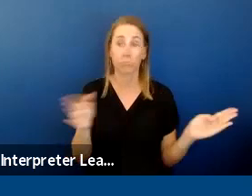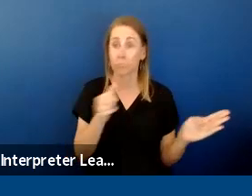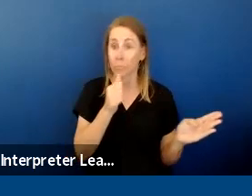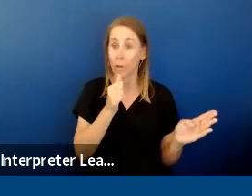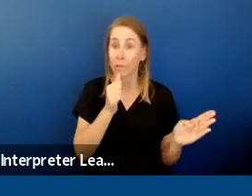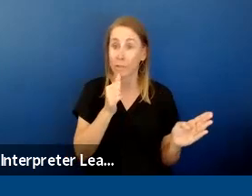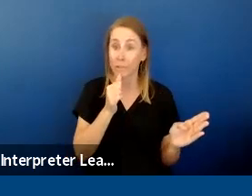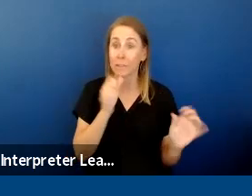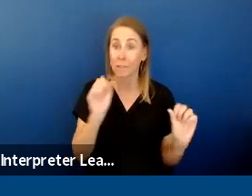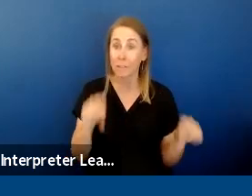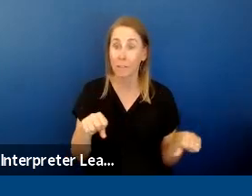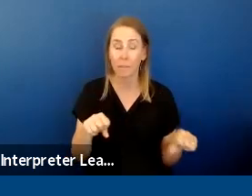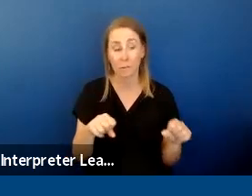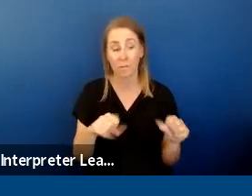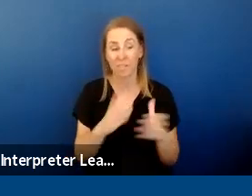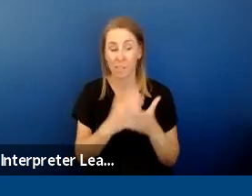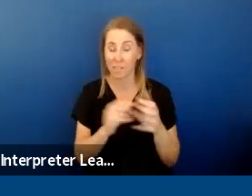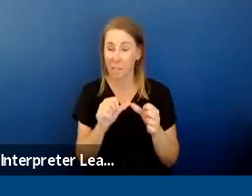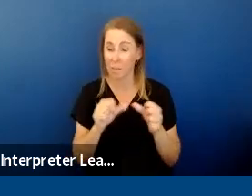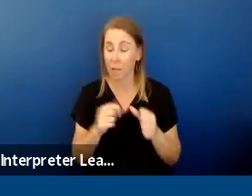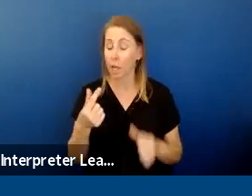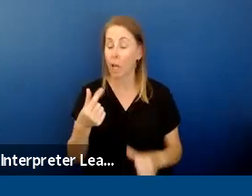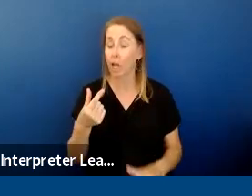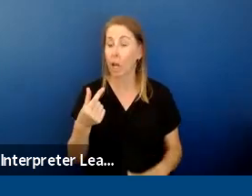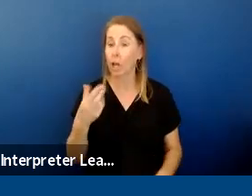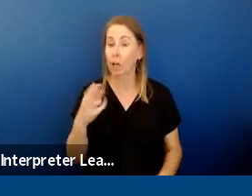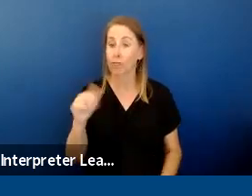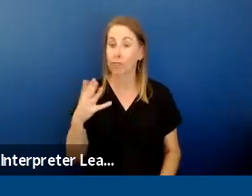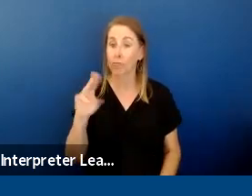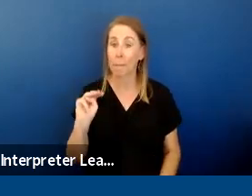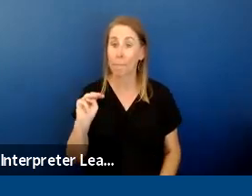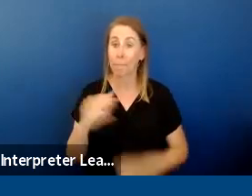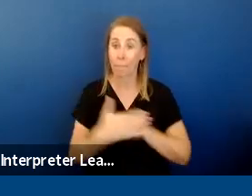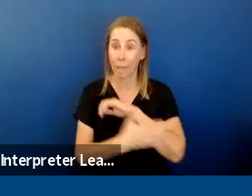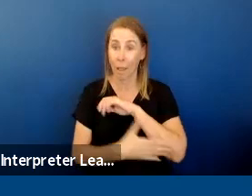we're out. A lot of people will go to their